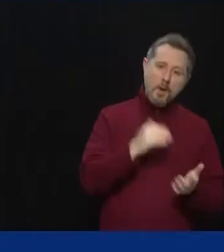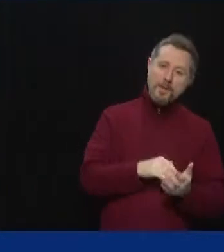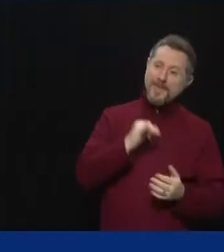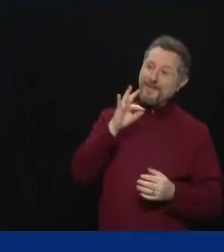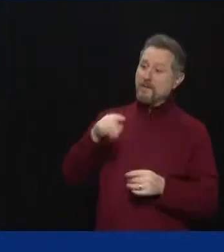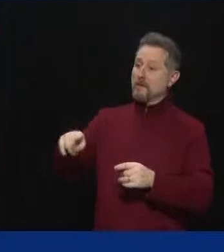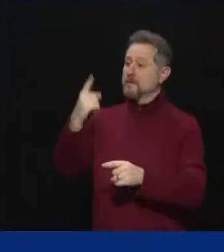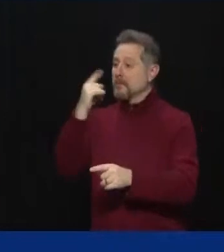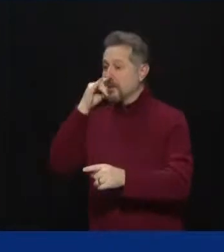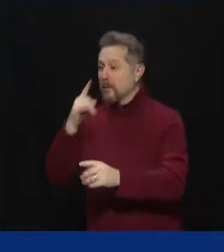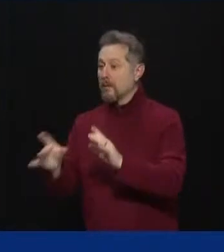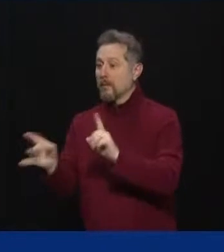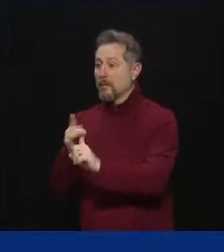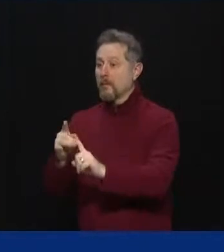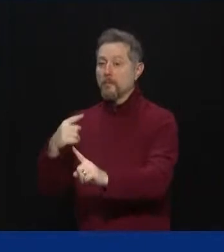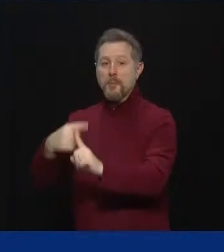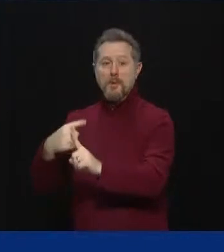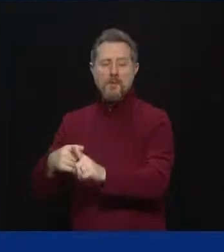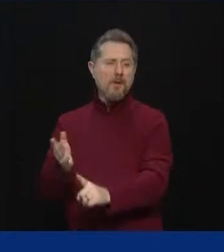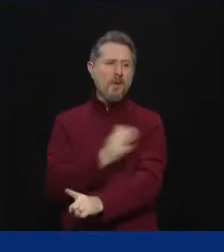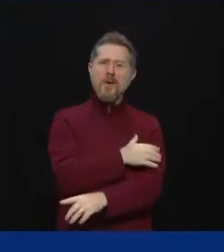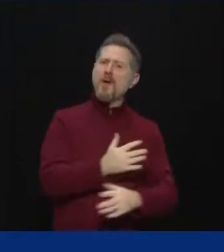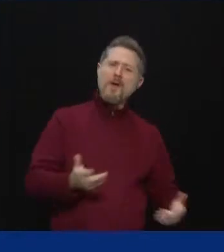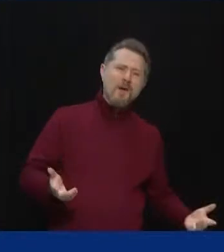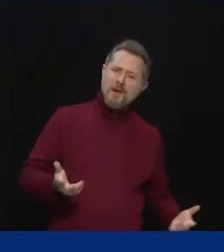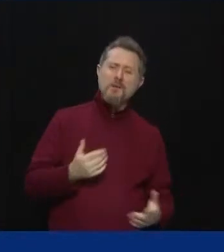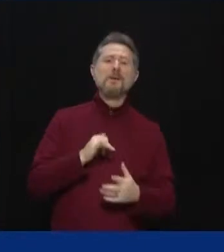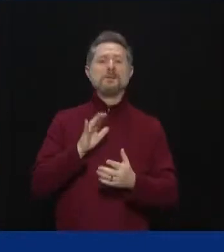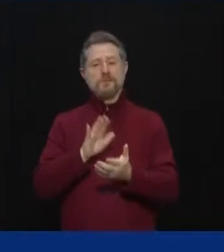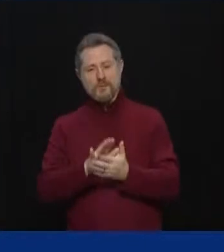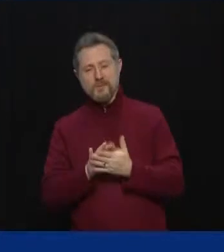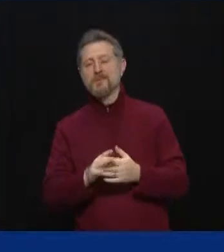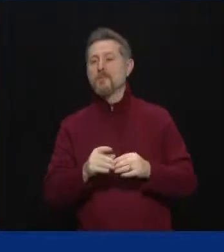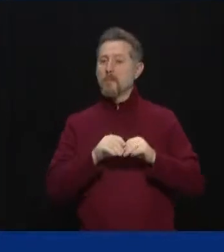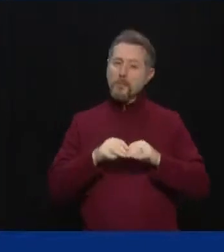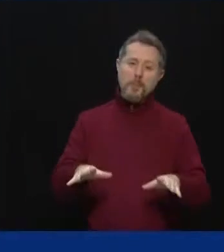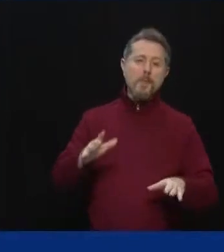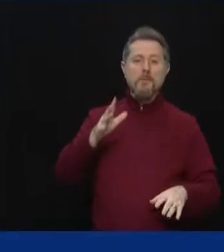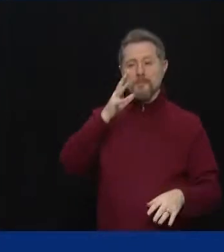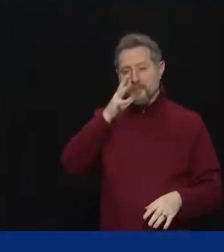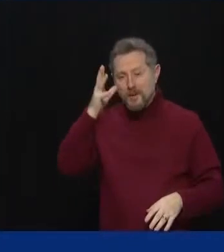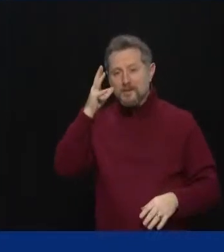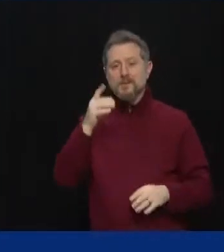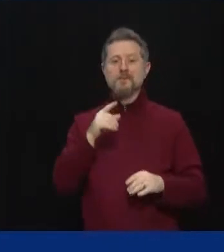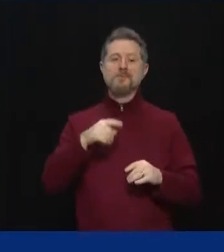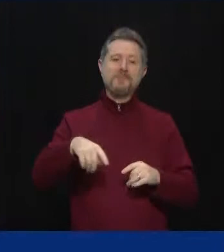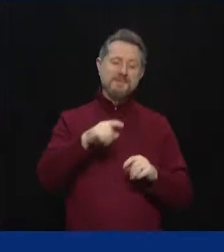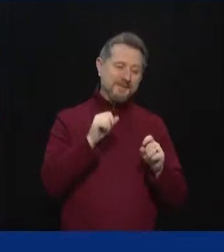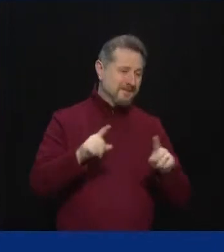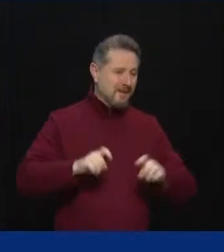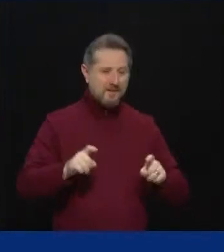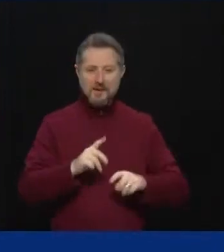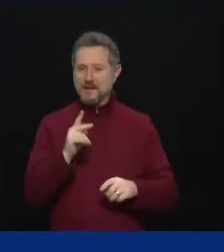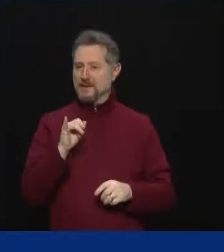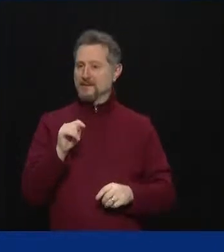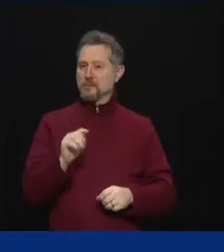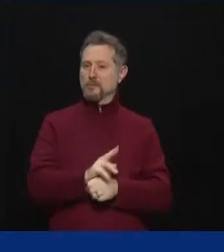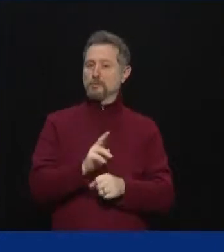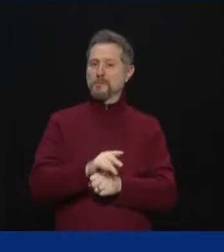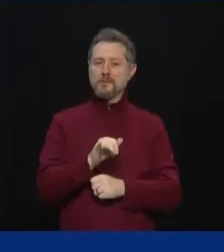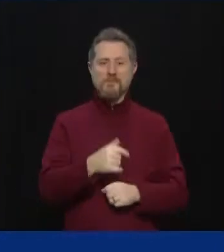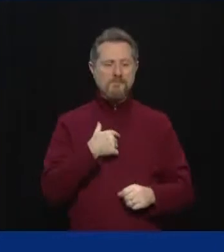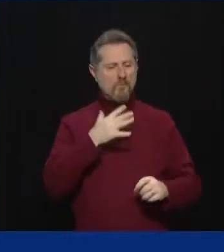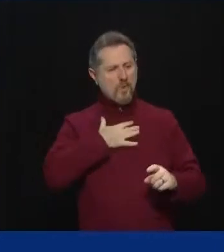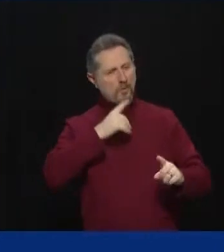this and give parents what they need and get these to the schools, to the parents, so we can get kids back in school as soon as possible. Huge priority of our administration. And